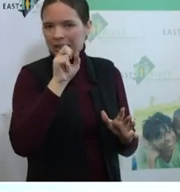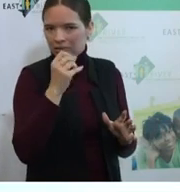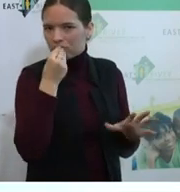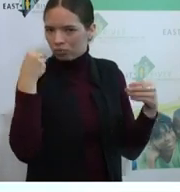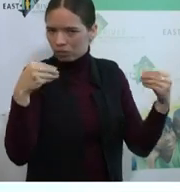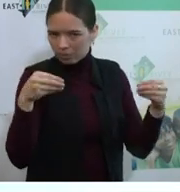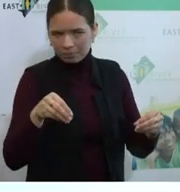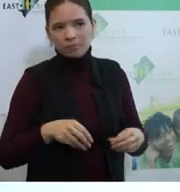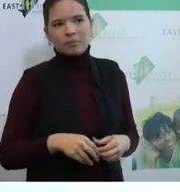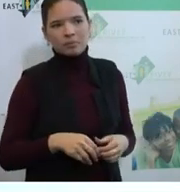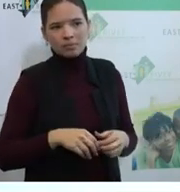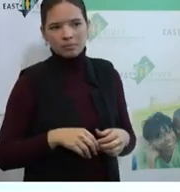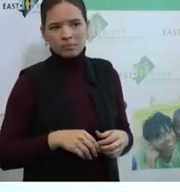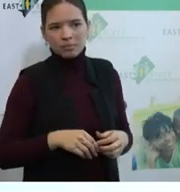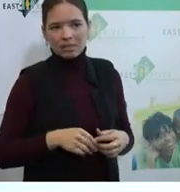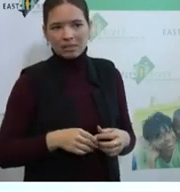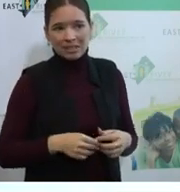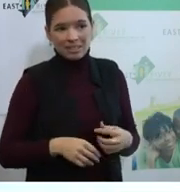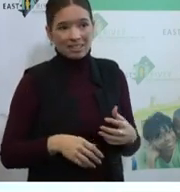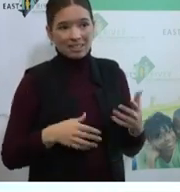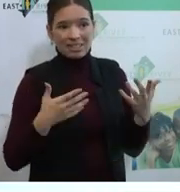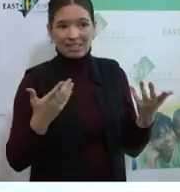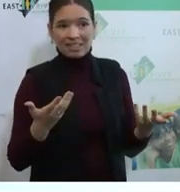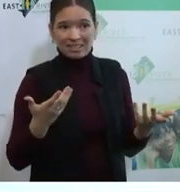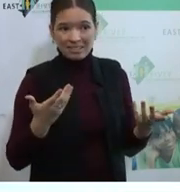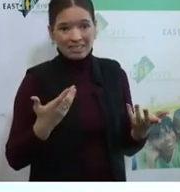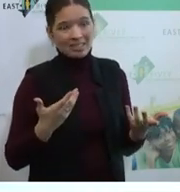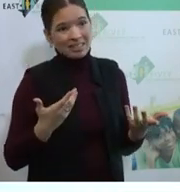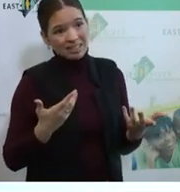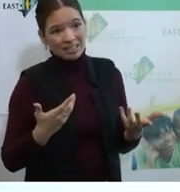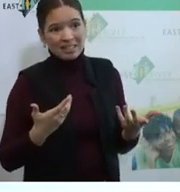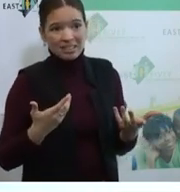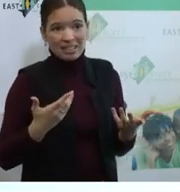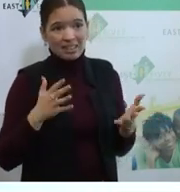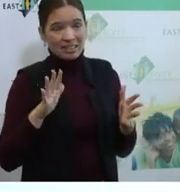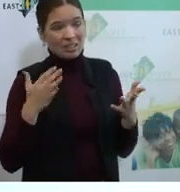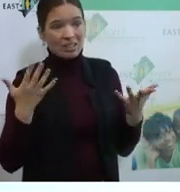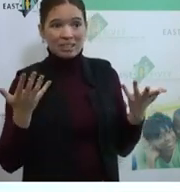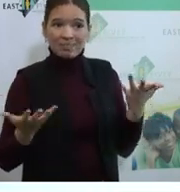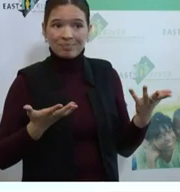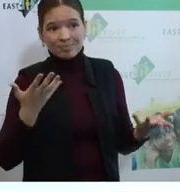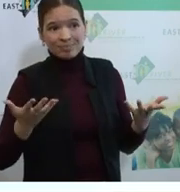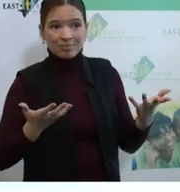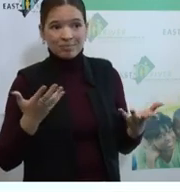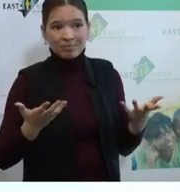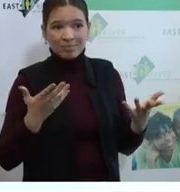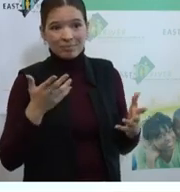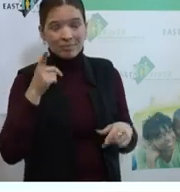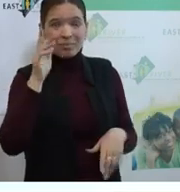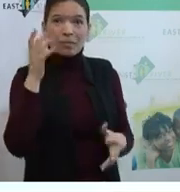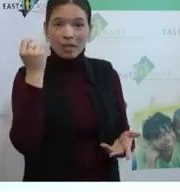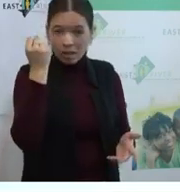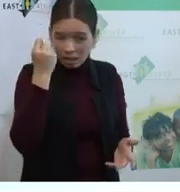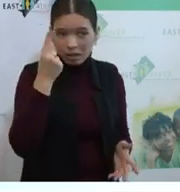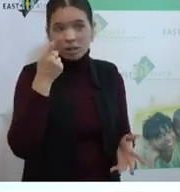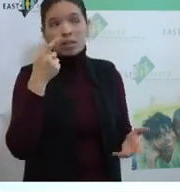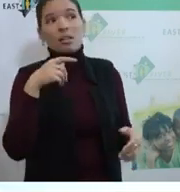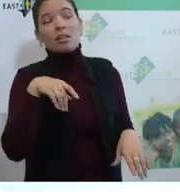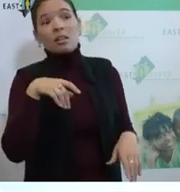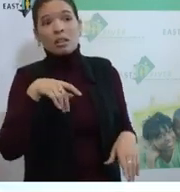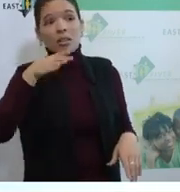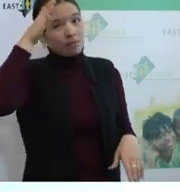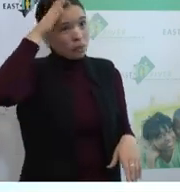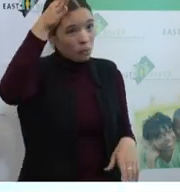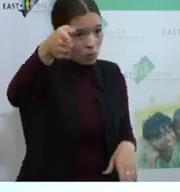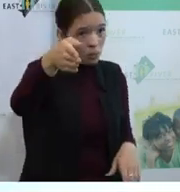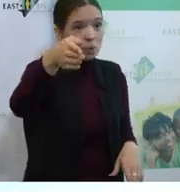Is not like immediately in this community, but not far. We also opened last year a new grocery store